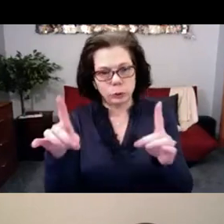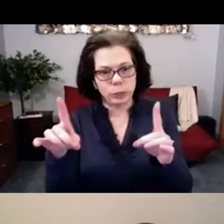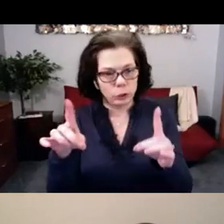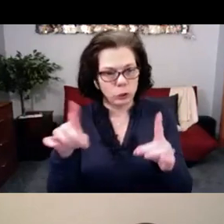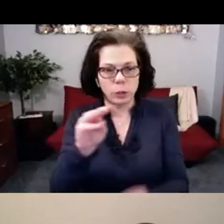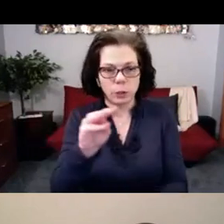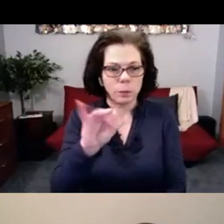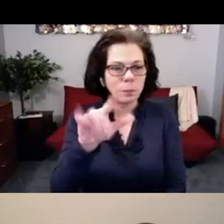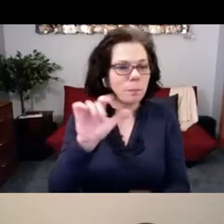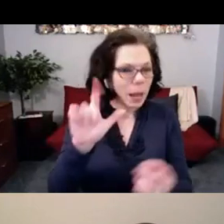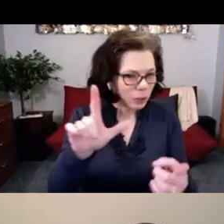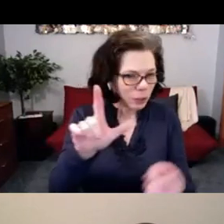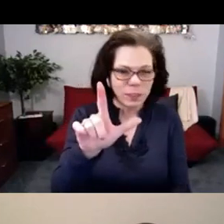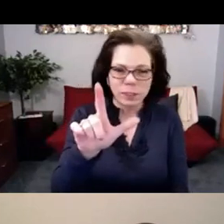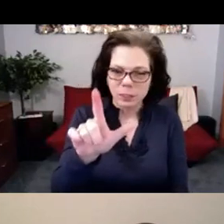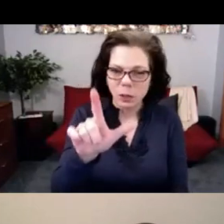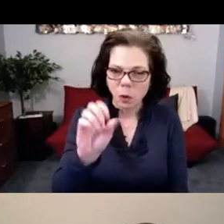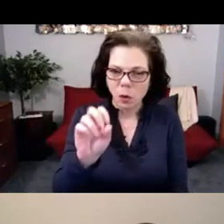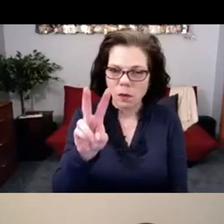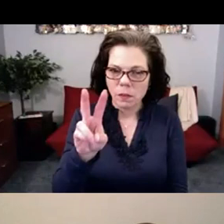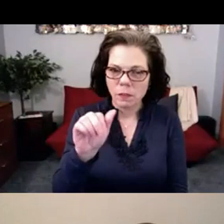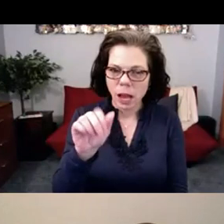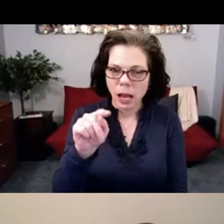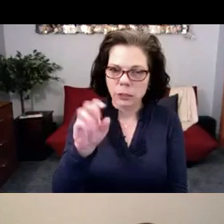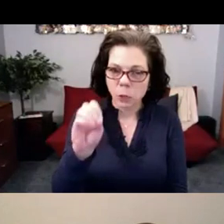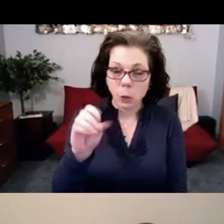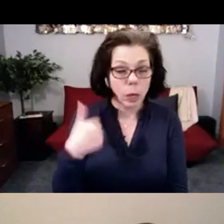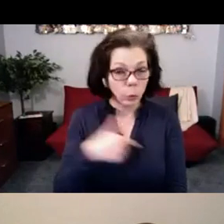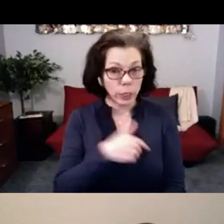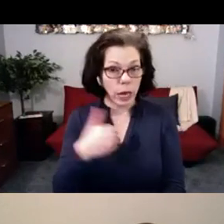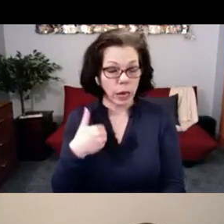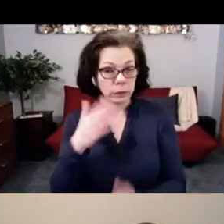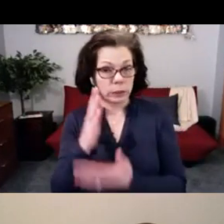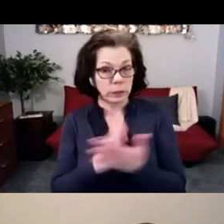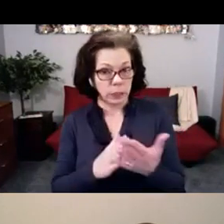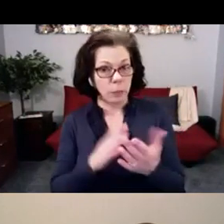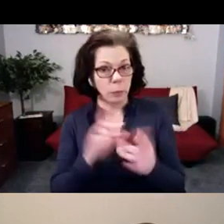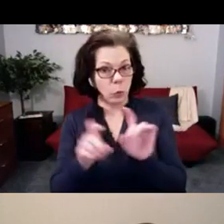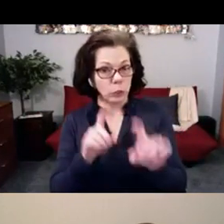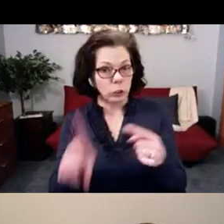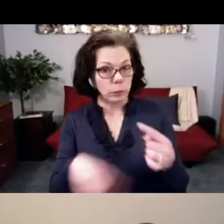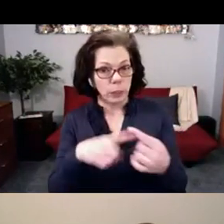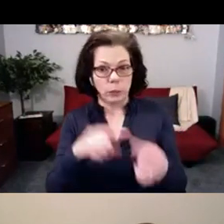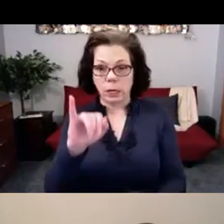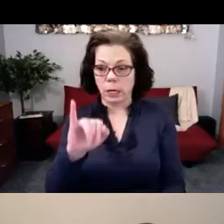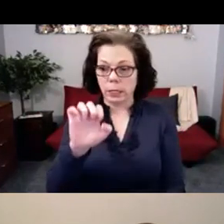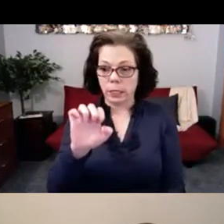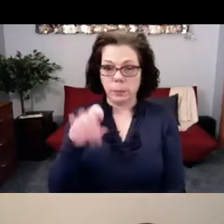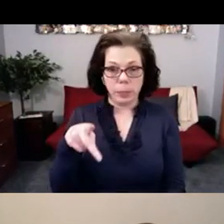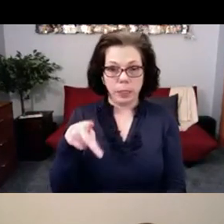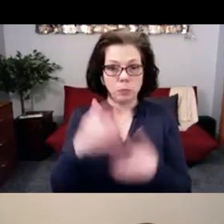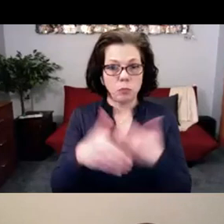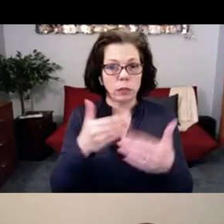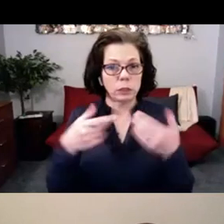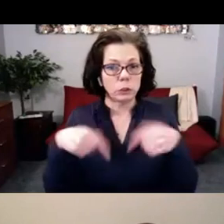Lovato, and we've gotten some questions about the IEP evaluation process during COVID.